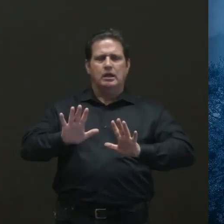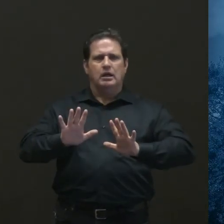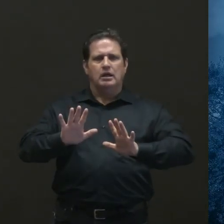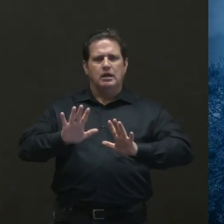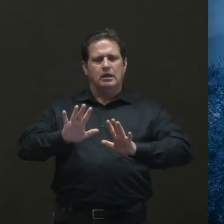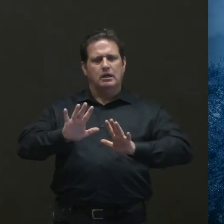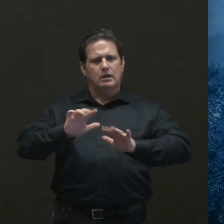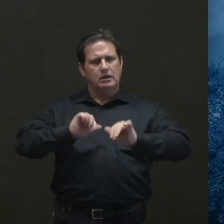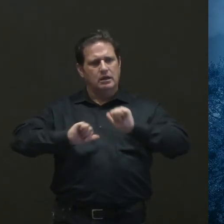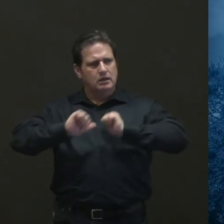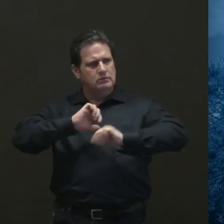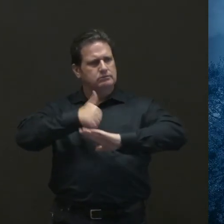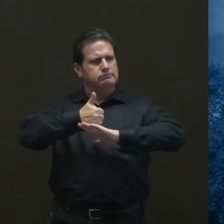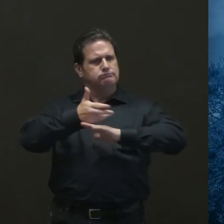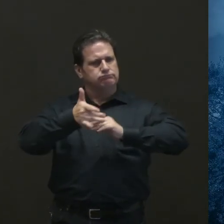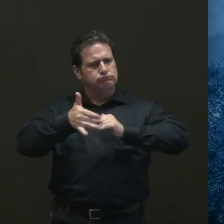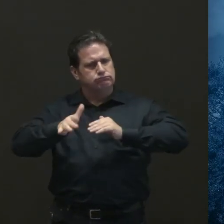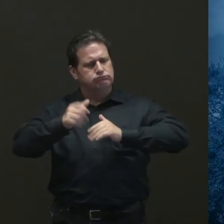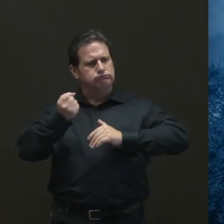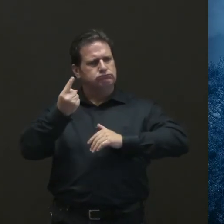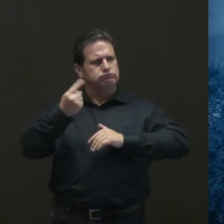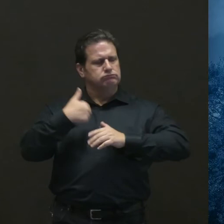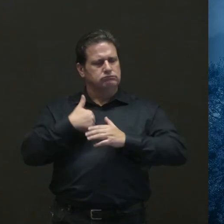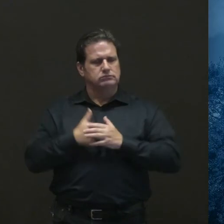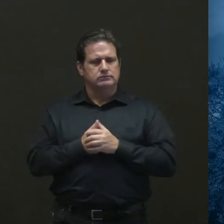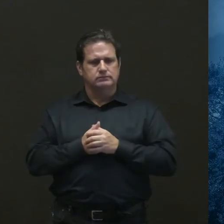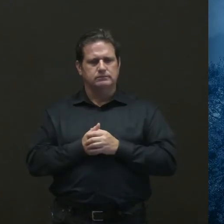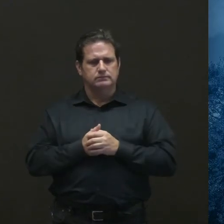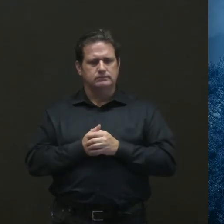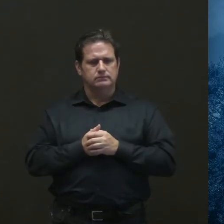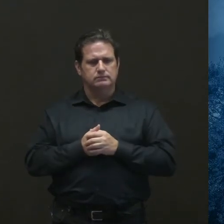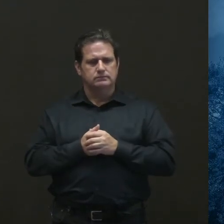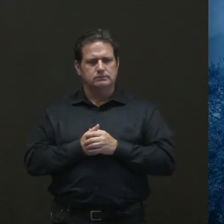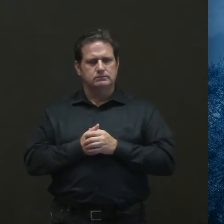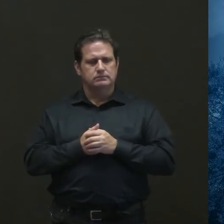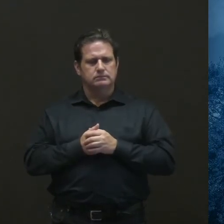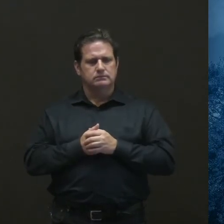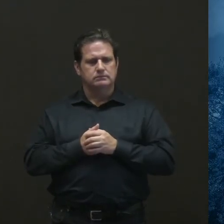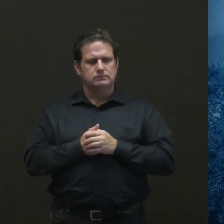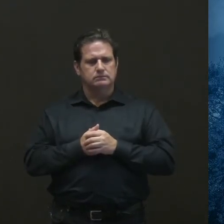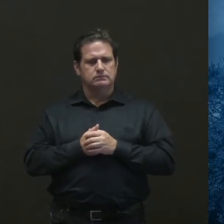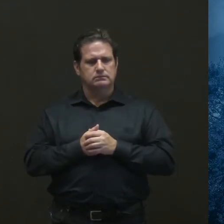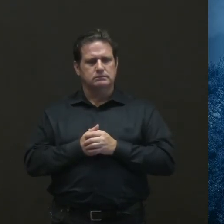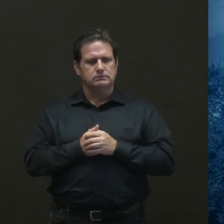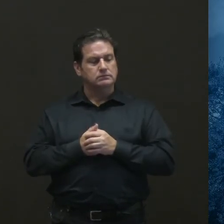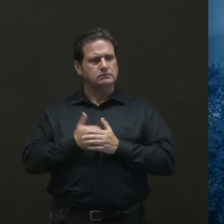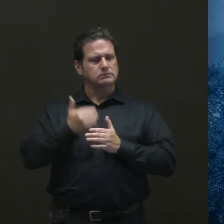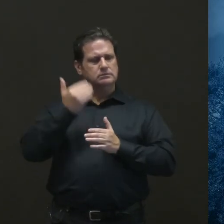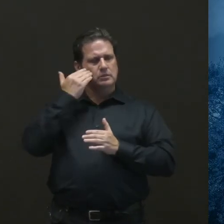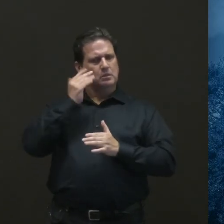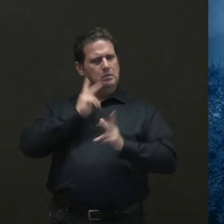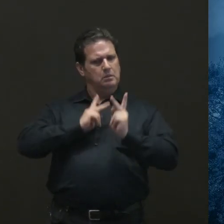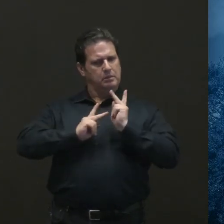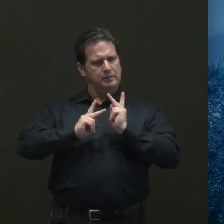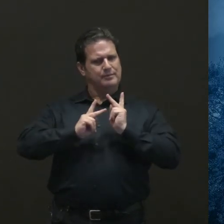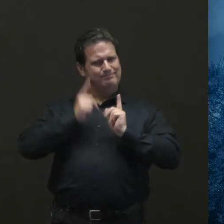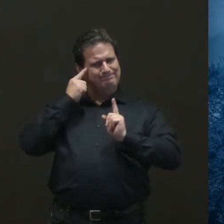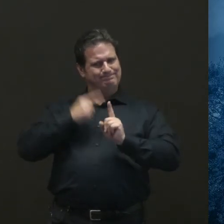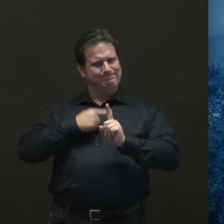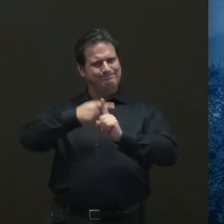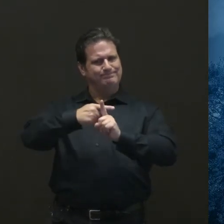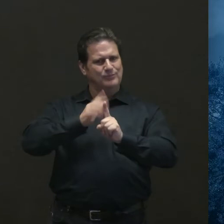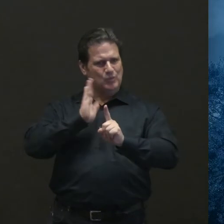that kind of thing, which, is understandable. We knew that people would test